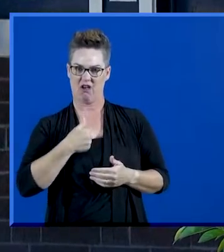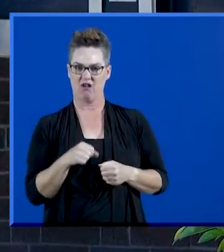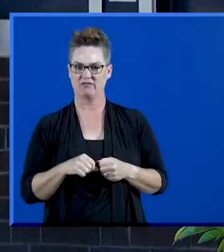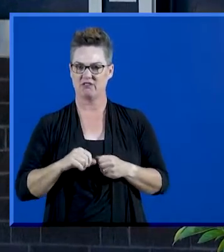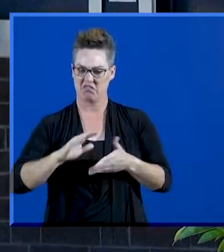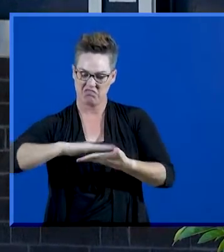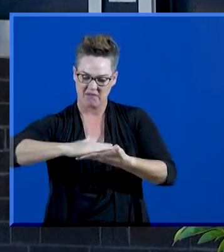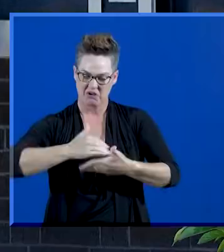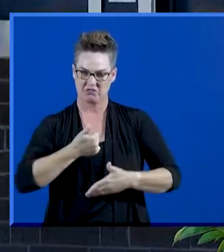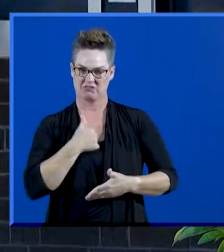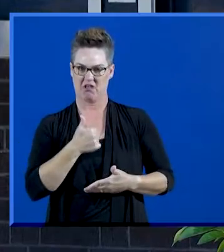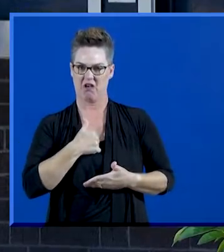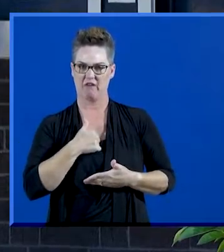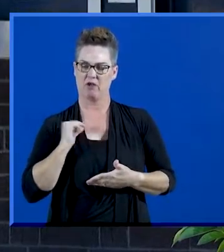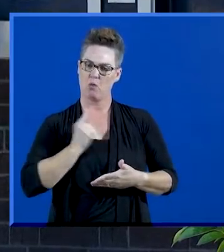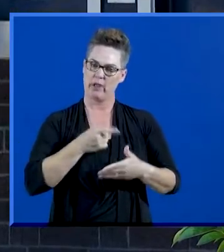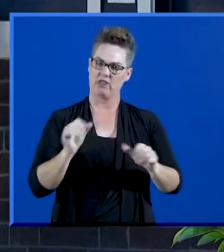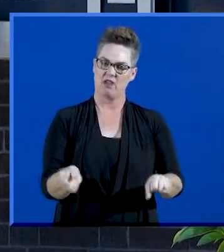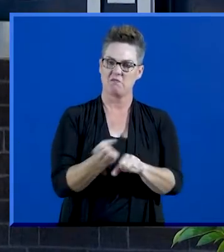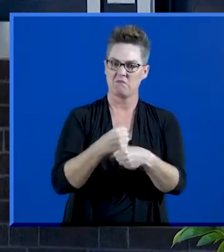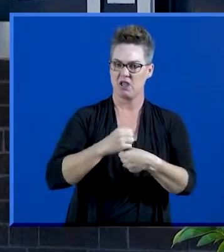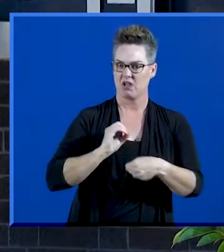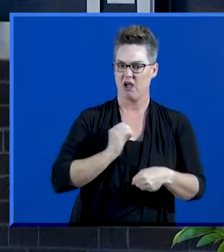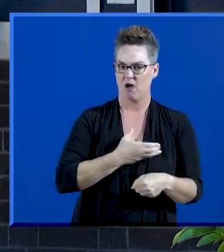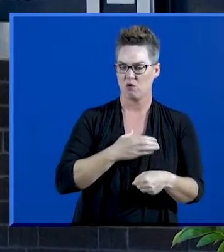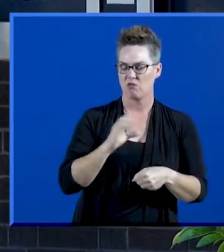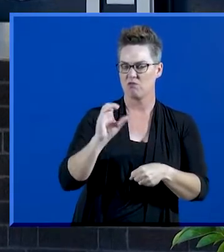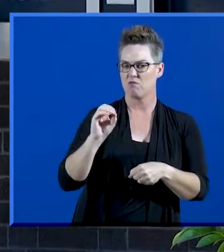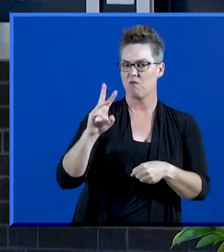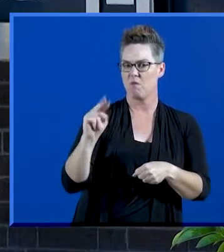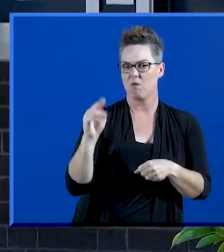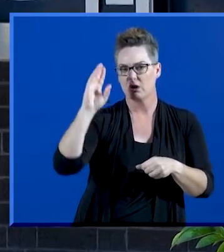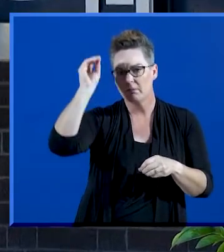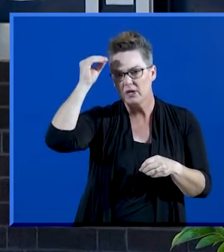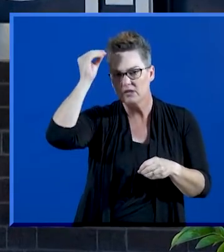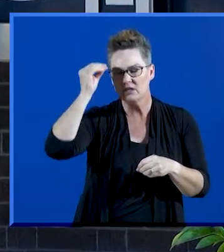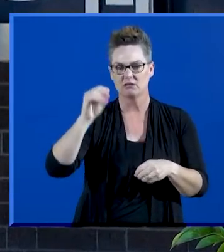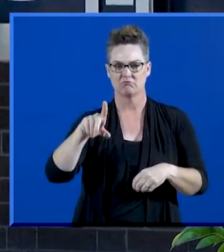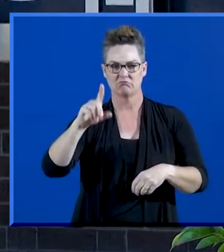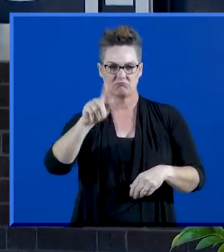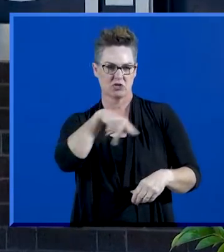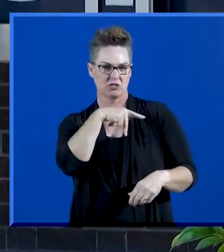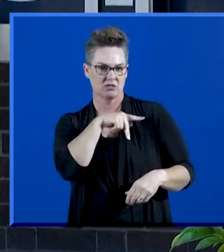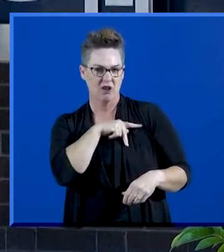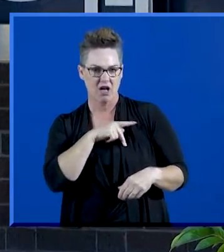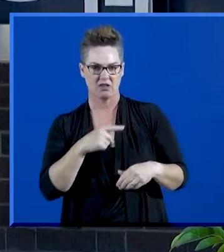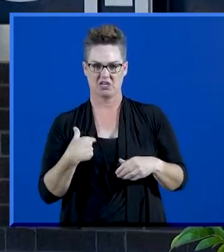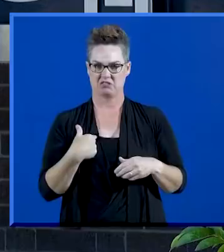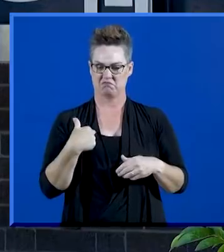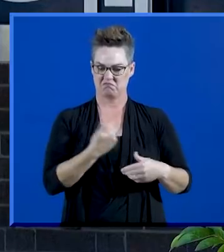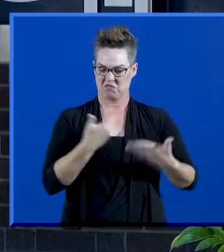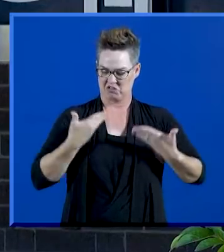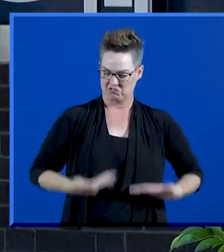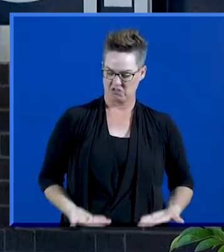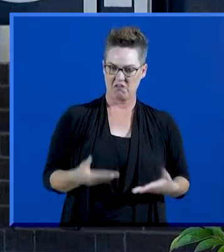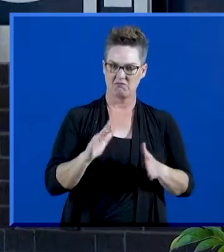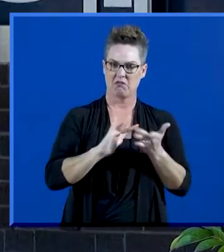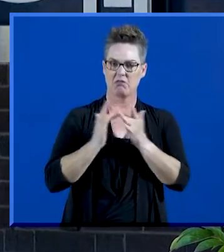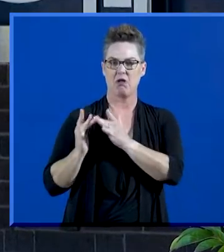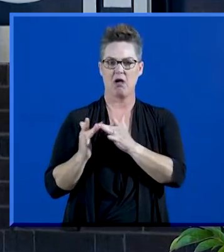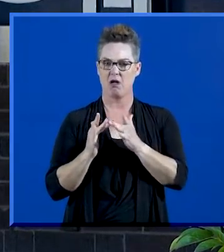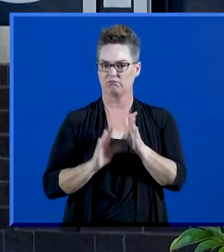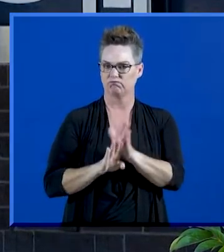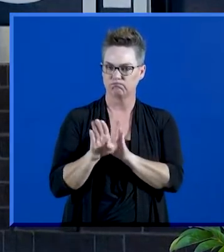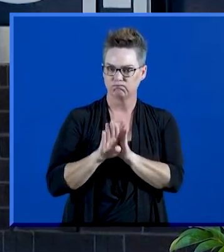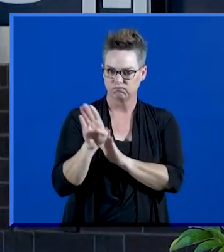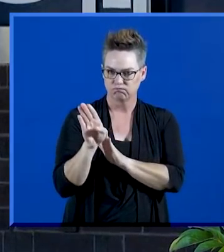own. We began to be able to form our own opinions based on what media we chose to view, and our personalities and presence online